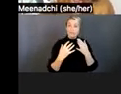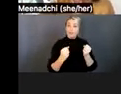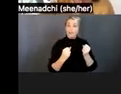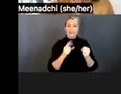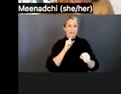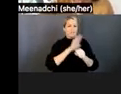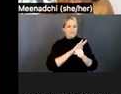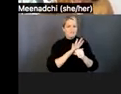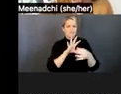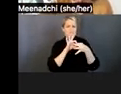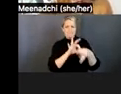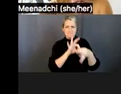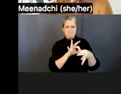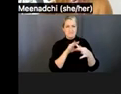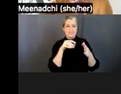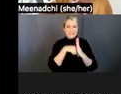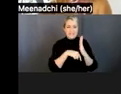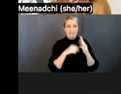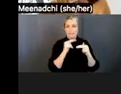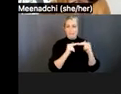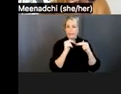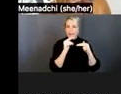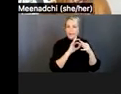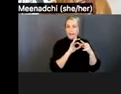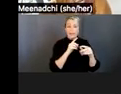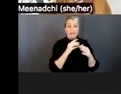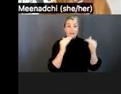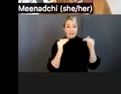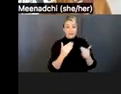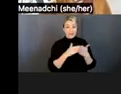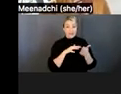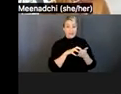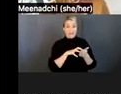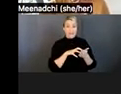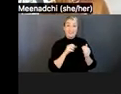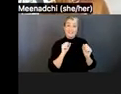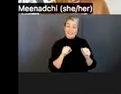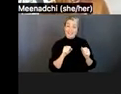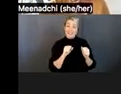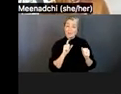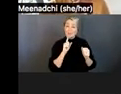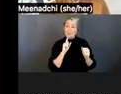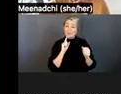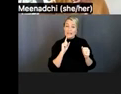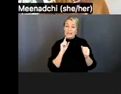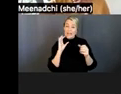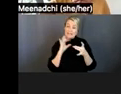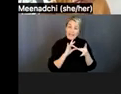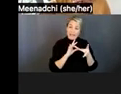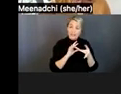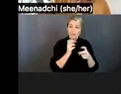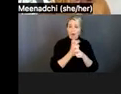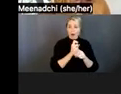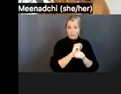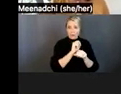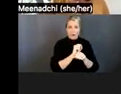they're invested in deep building. Some of the weaknesses, this one can become attached to hard work, talking about